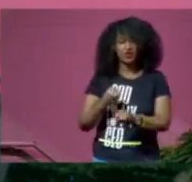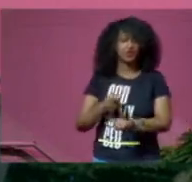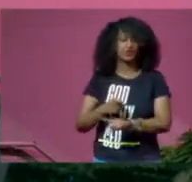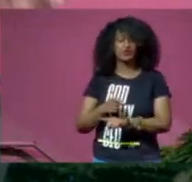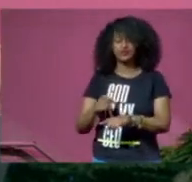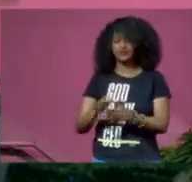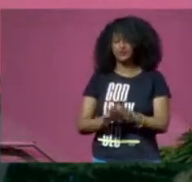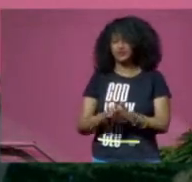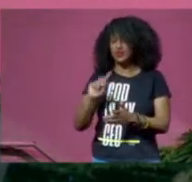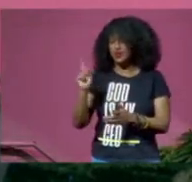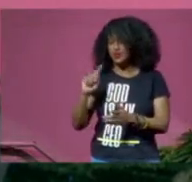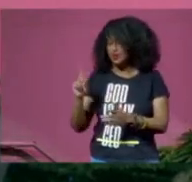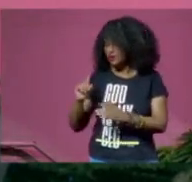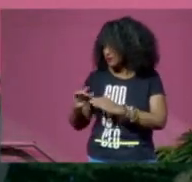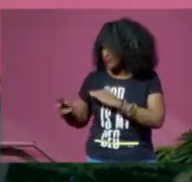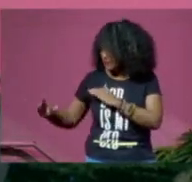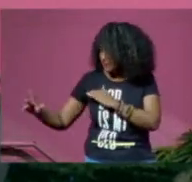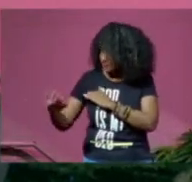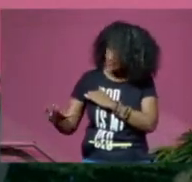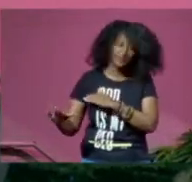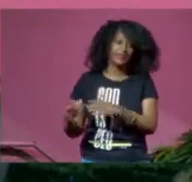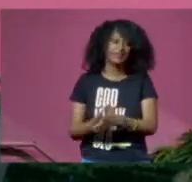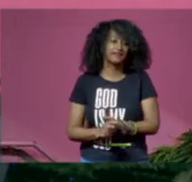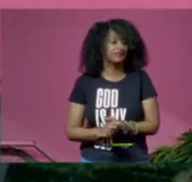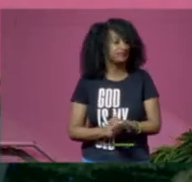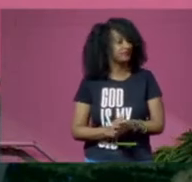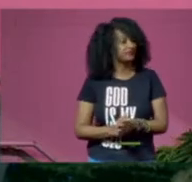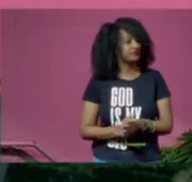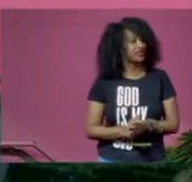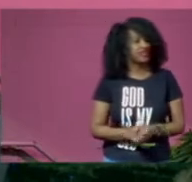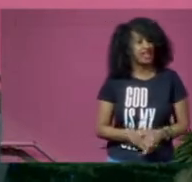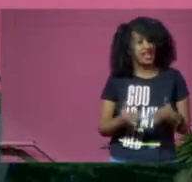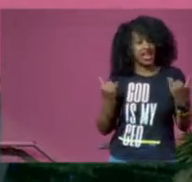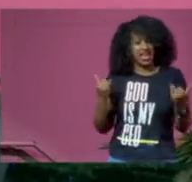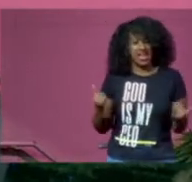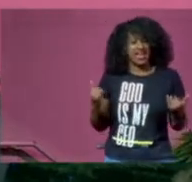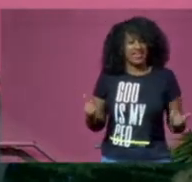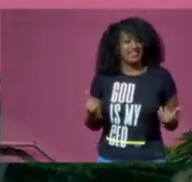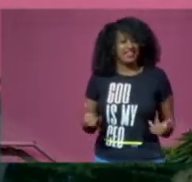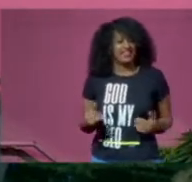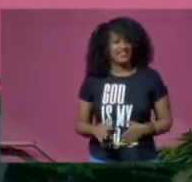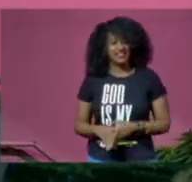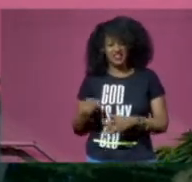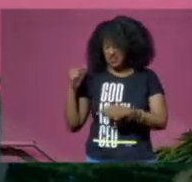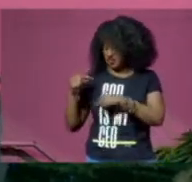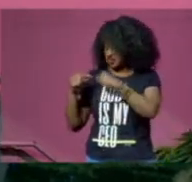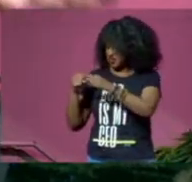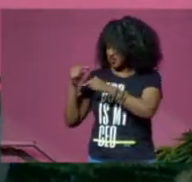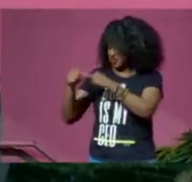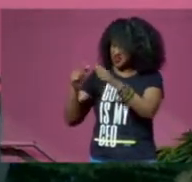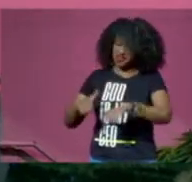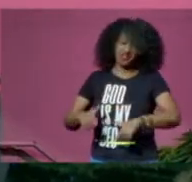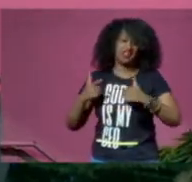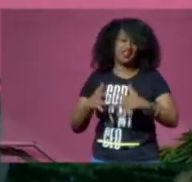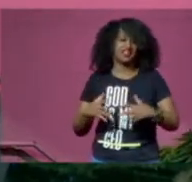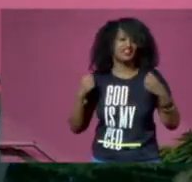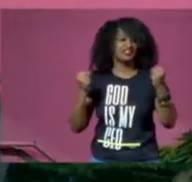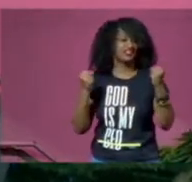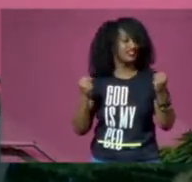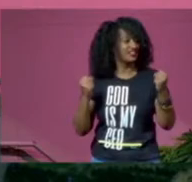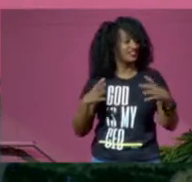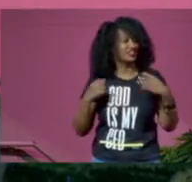because you know the strength of your genetic code. Come here, because in your genetic code is strength and power beyond your